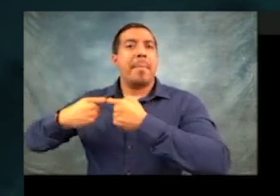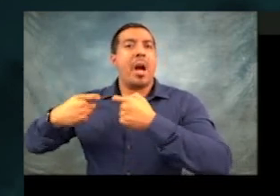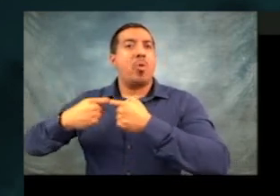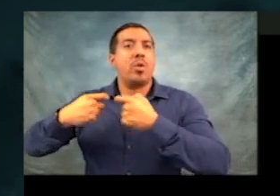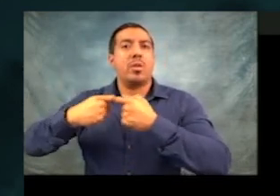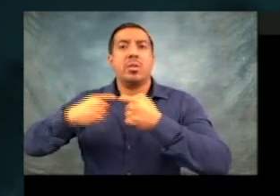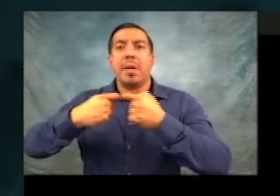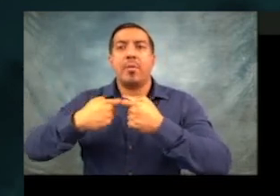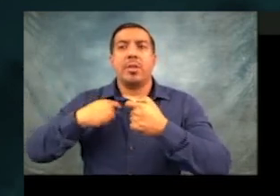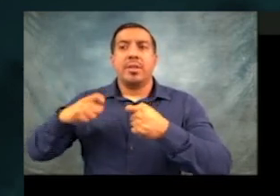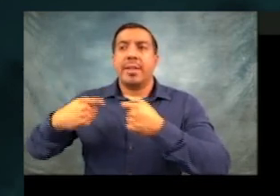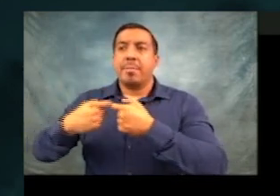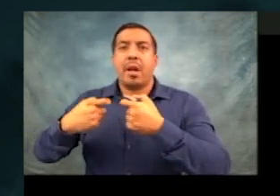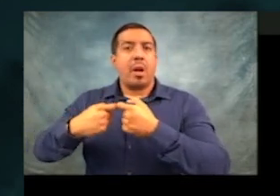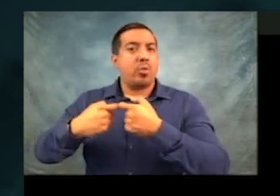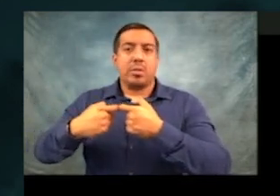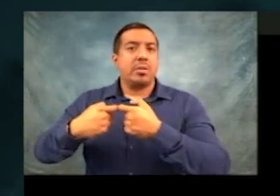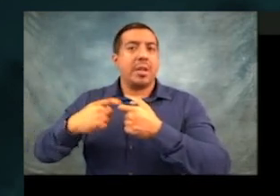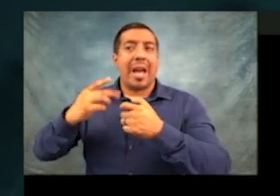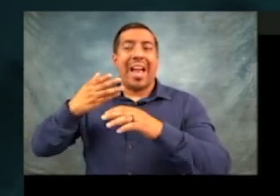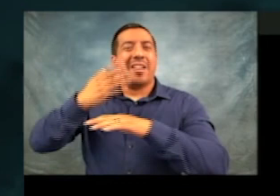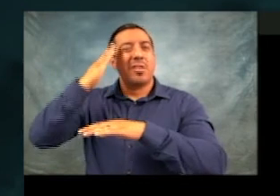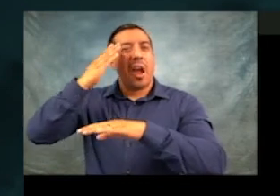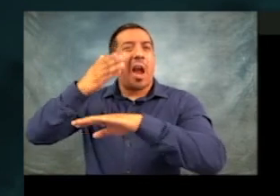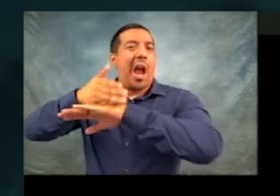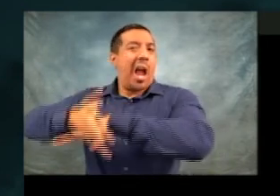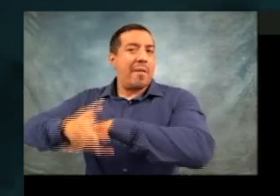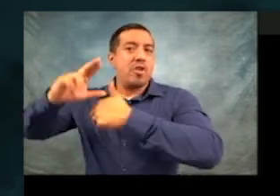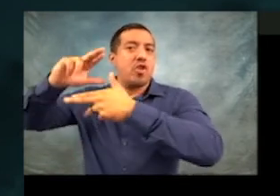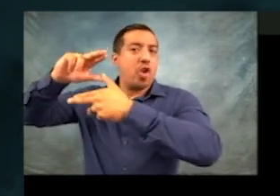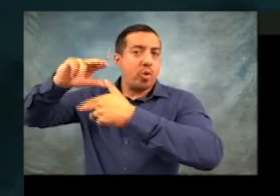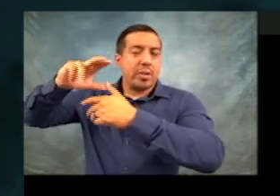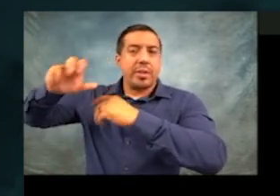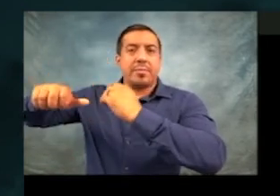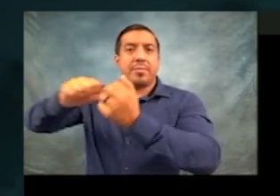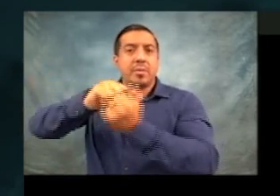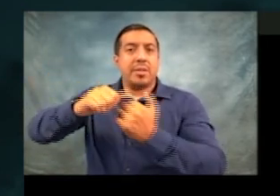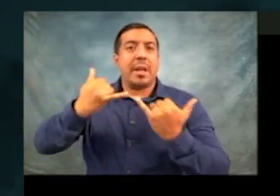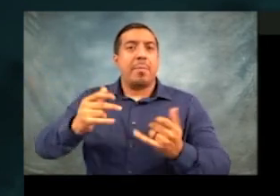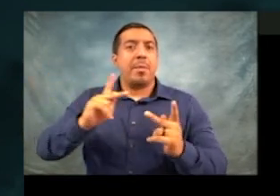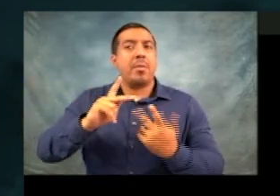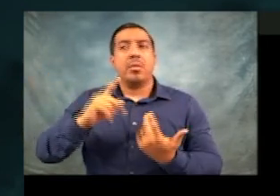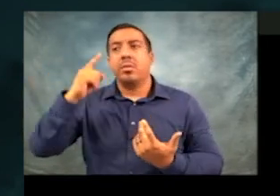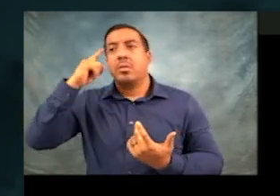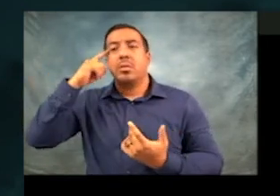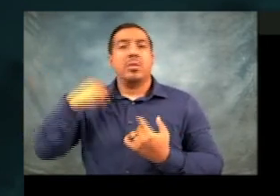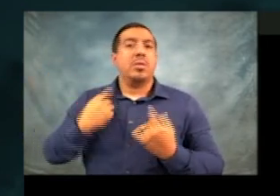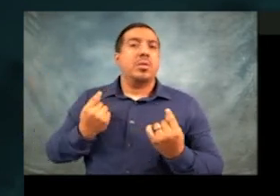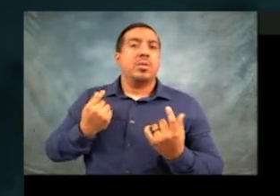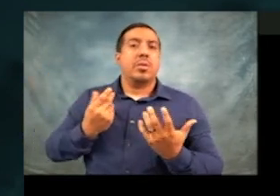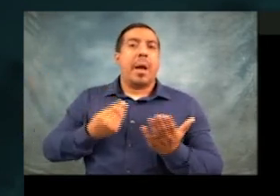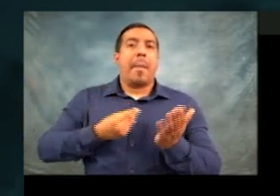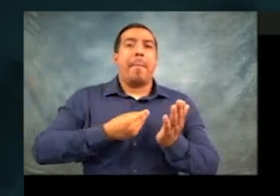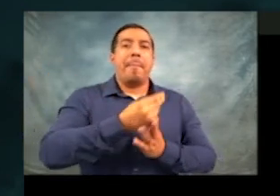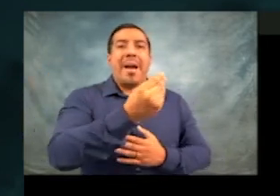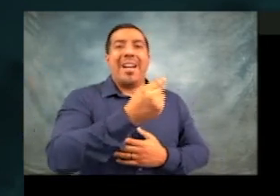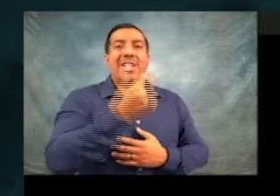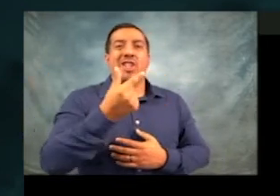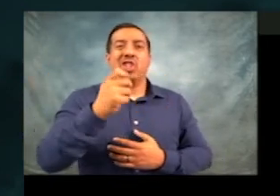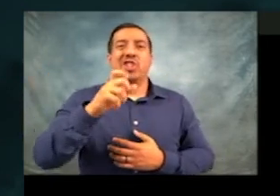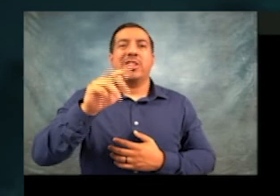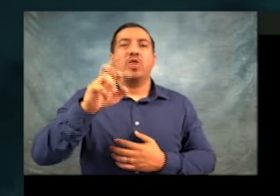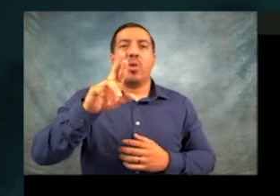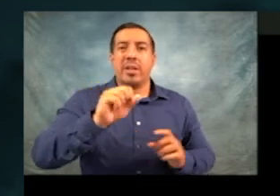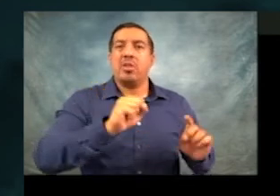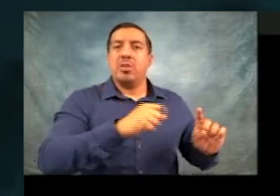power disruptions that occur after hurricanes or any natural disasters are causing people to buy generators, and